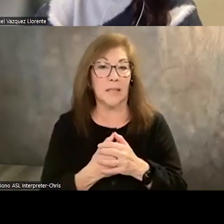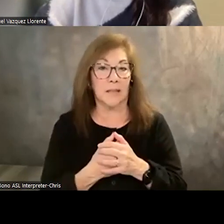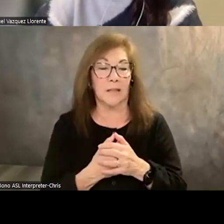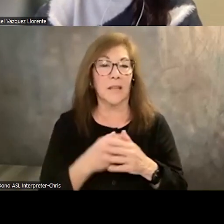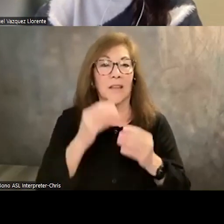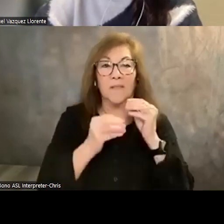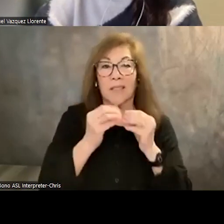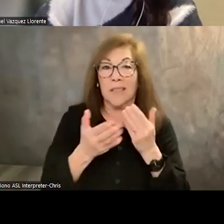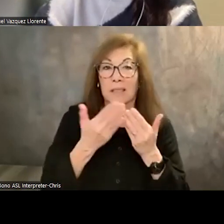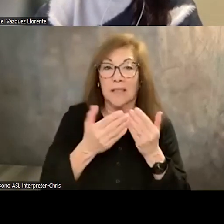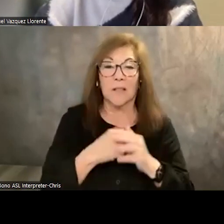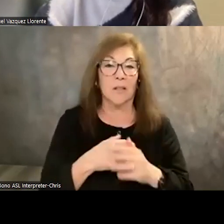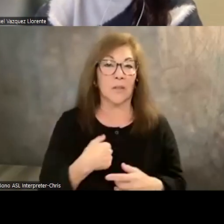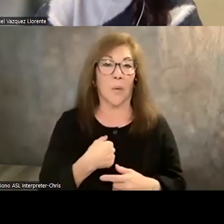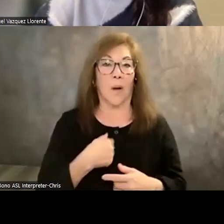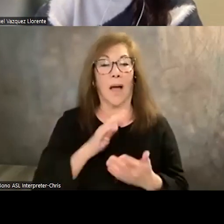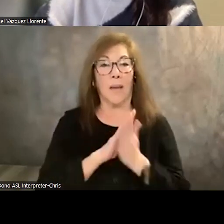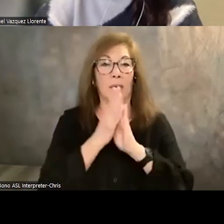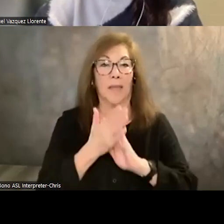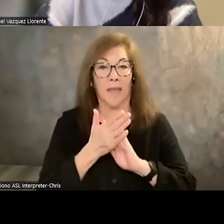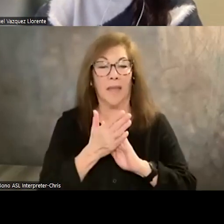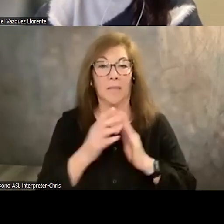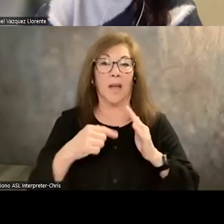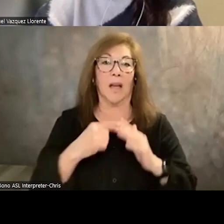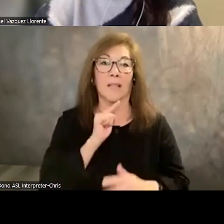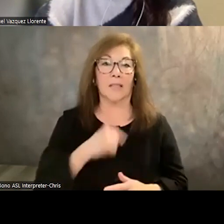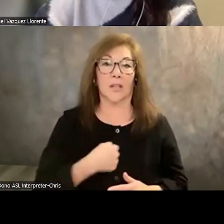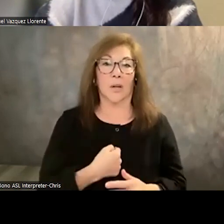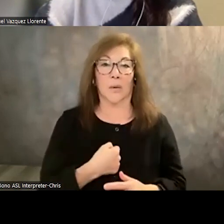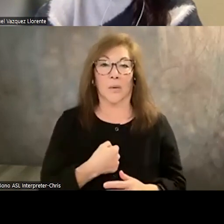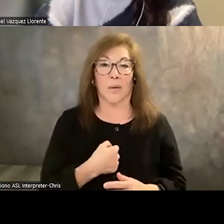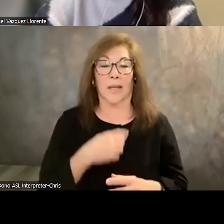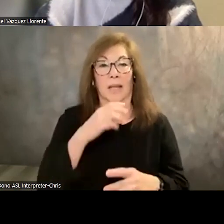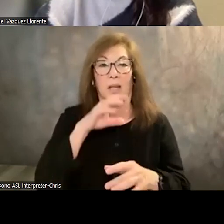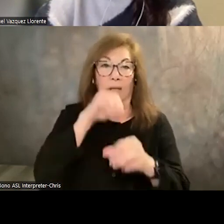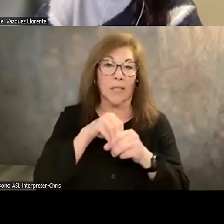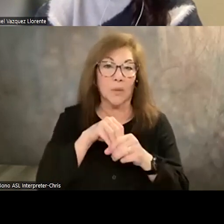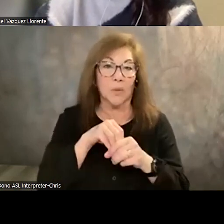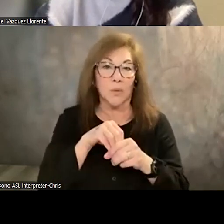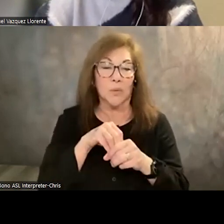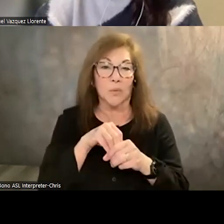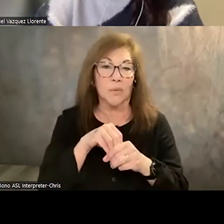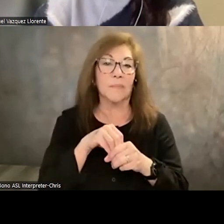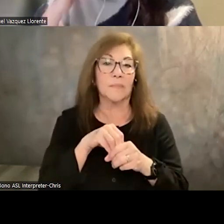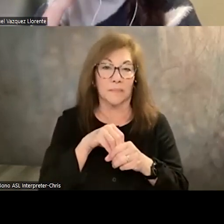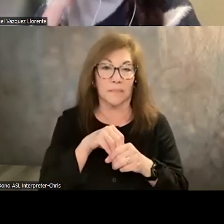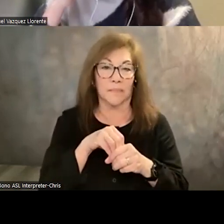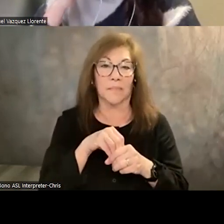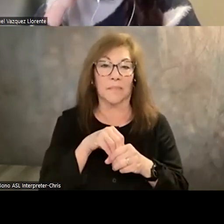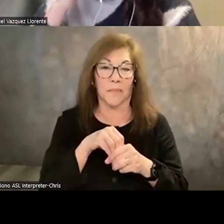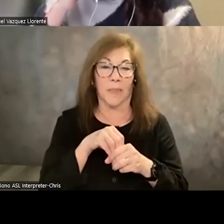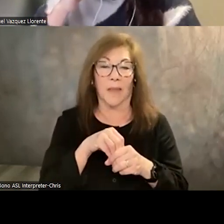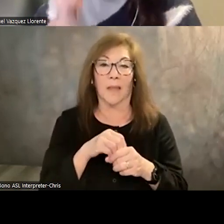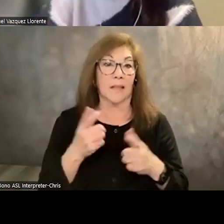fixed so easily. So I started getting really in touch into it. And